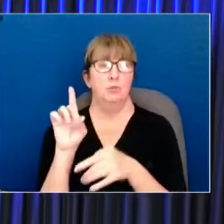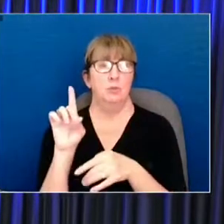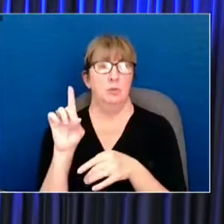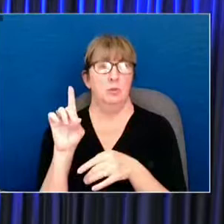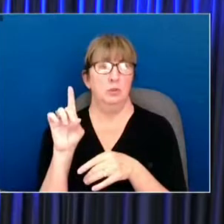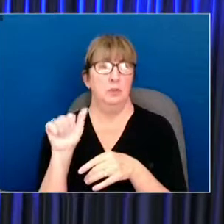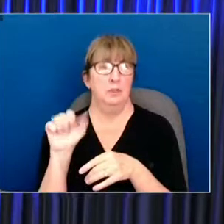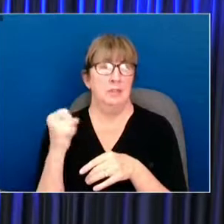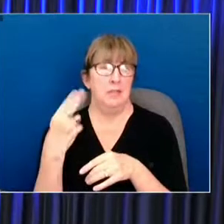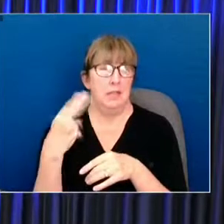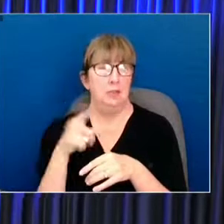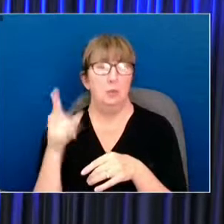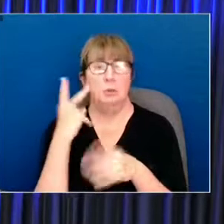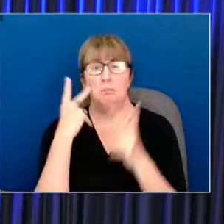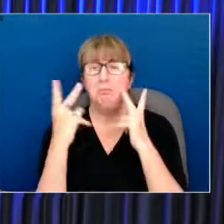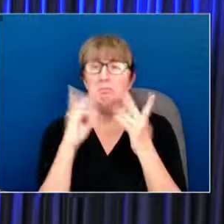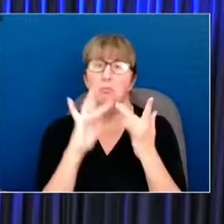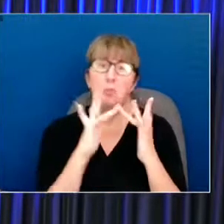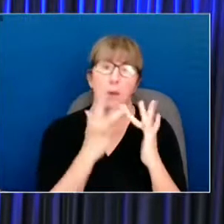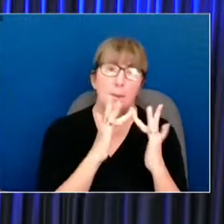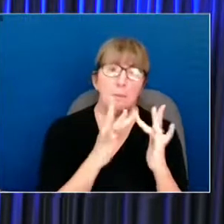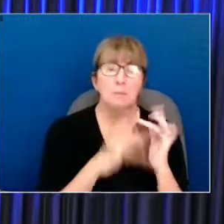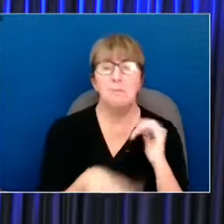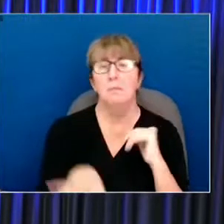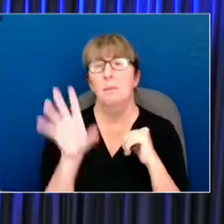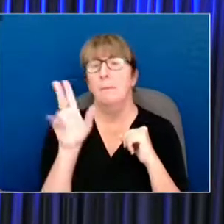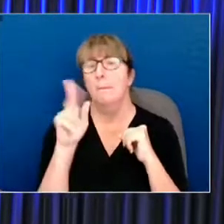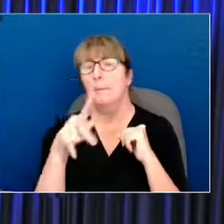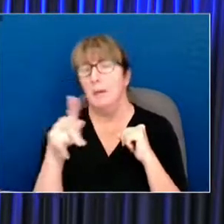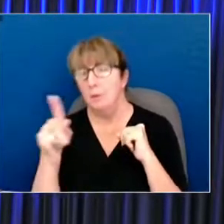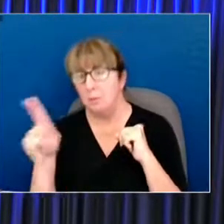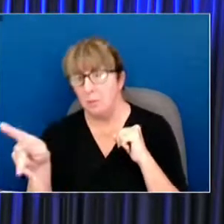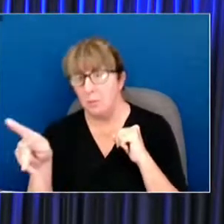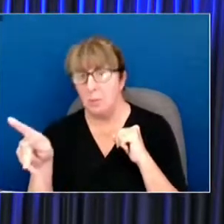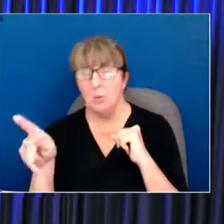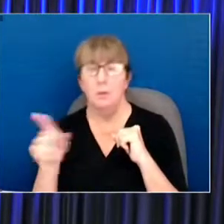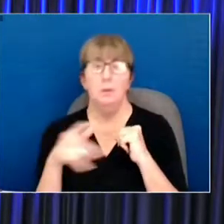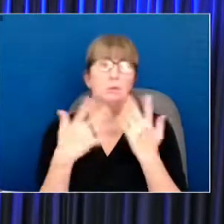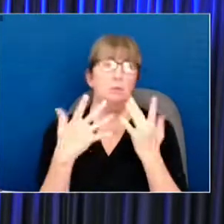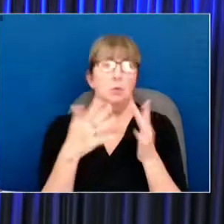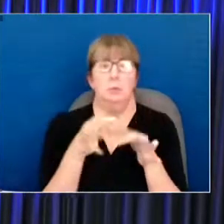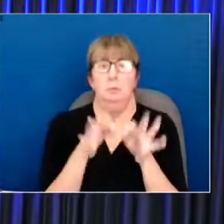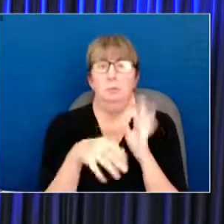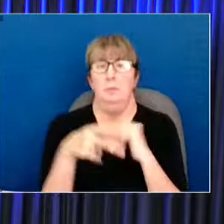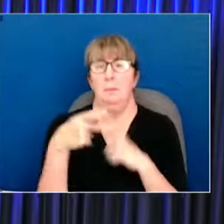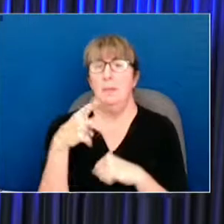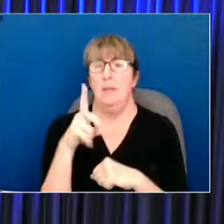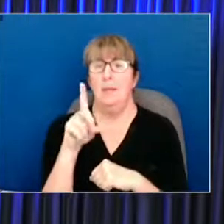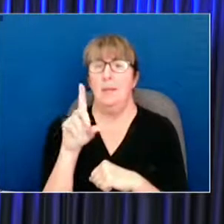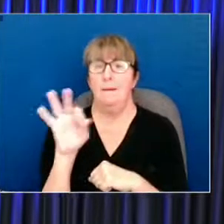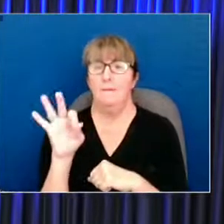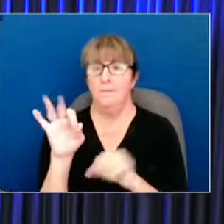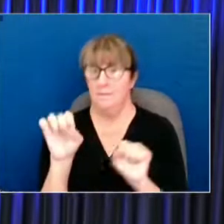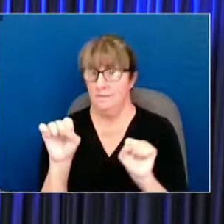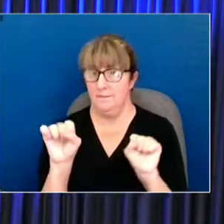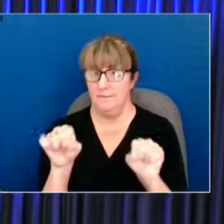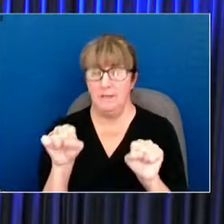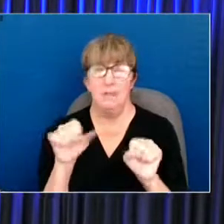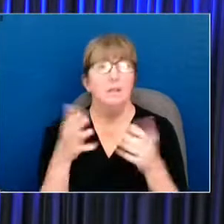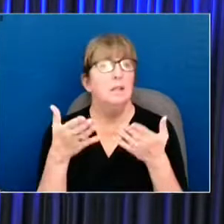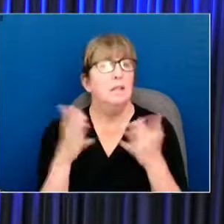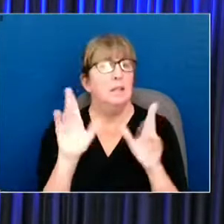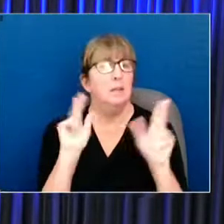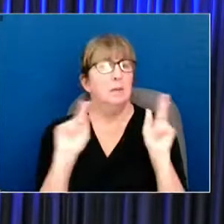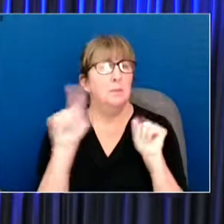be a website, it can be a PowerPoint, or it can be just a simple PDF. And that just allows the public